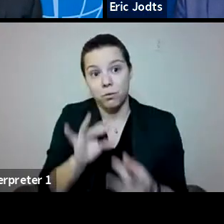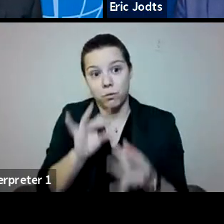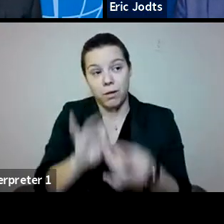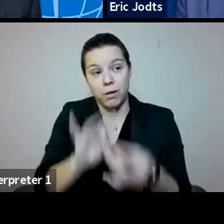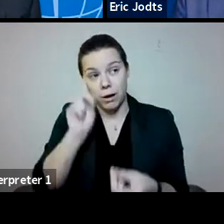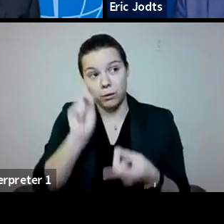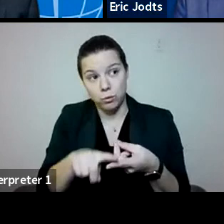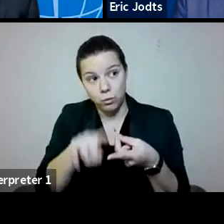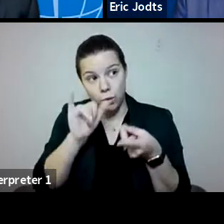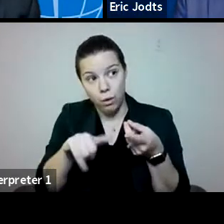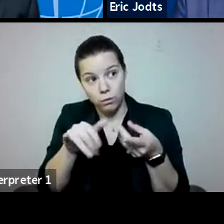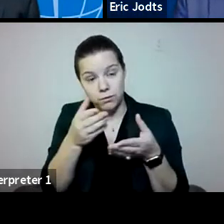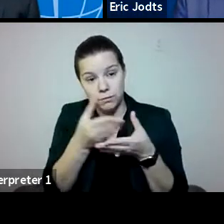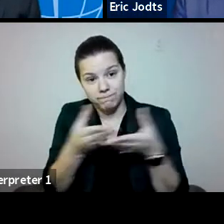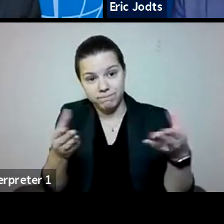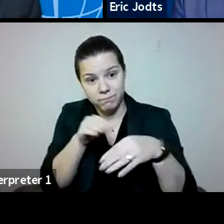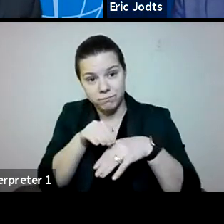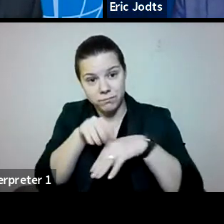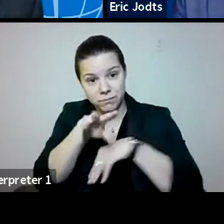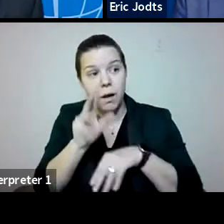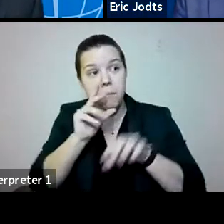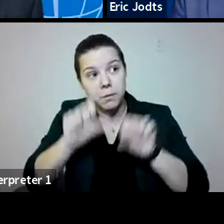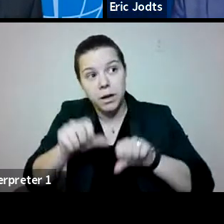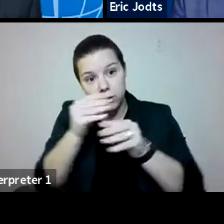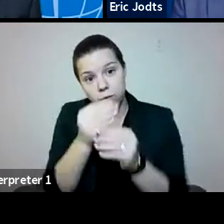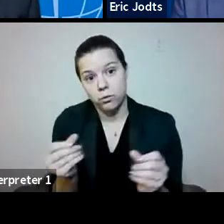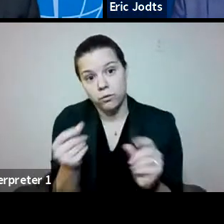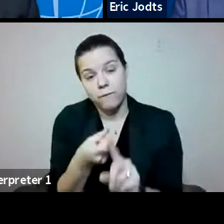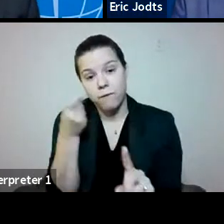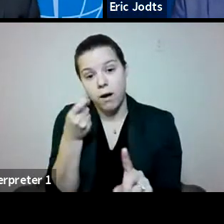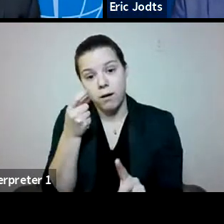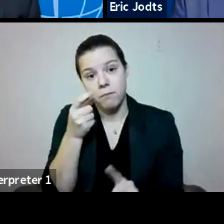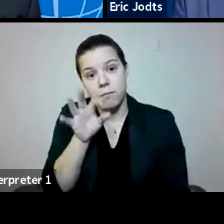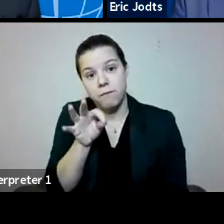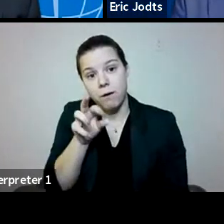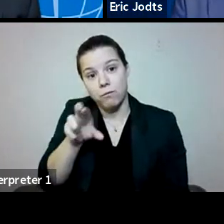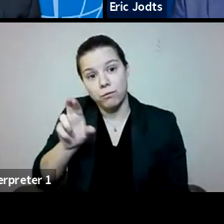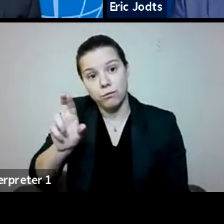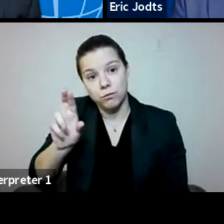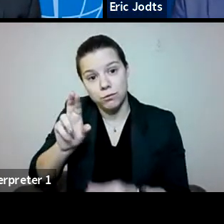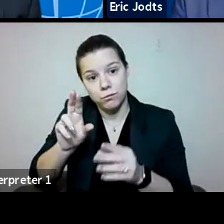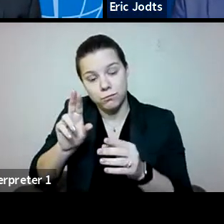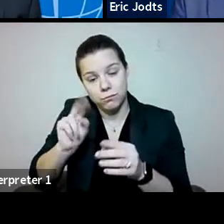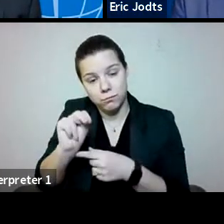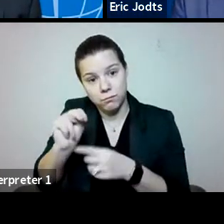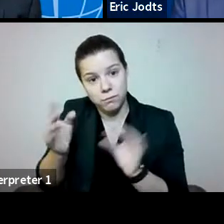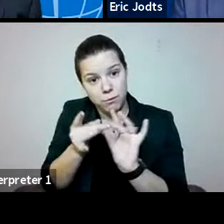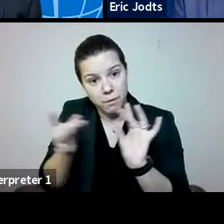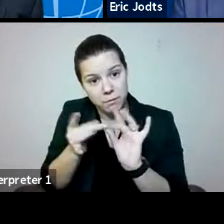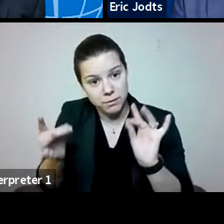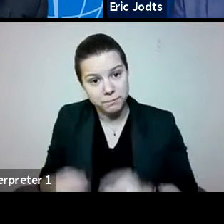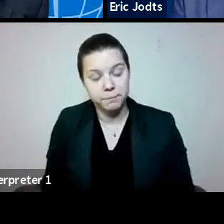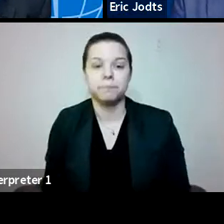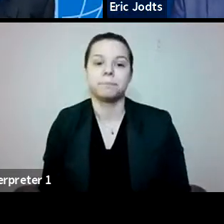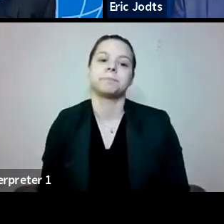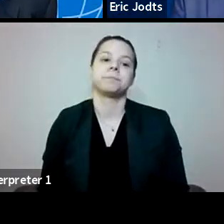contributing factors and potential solutions from the Federal Register comments?